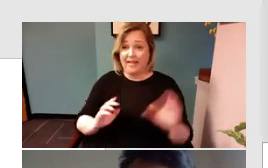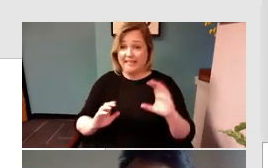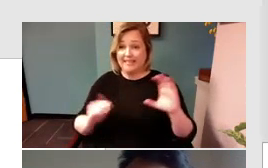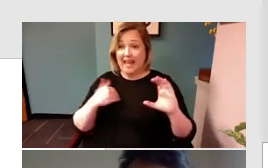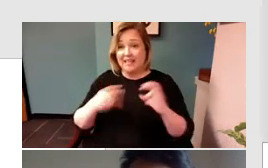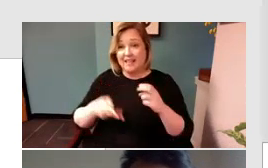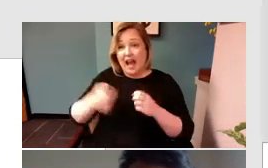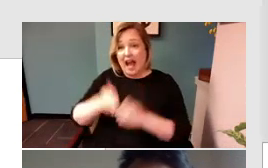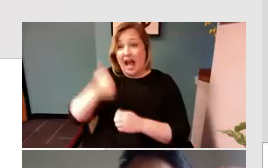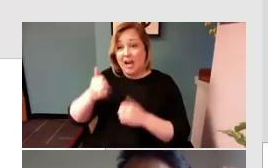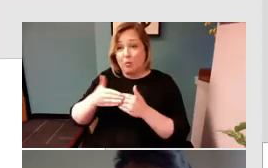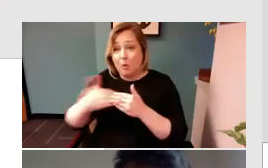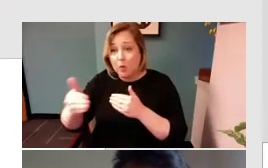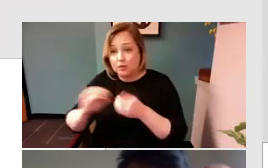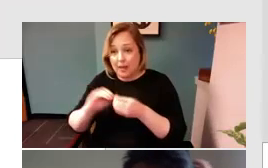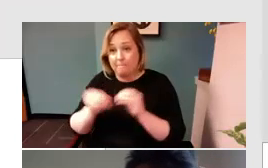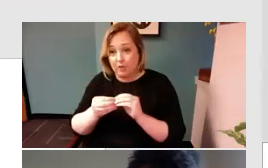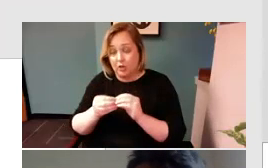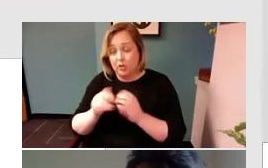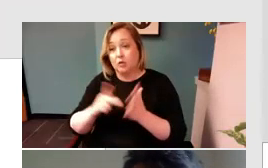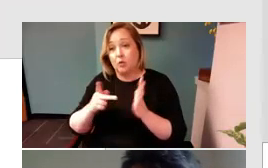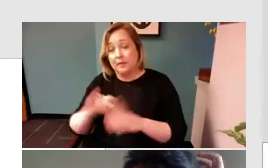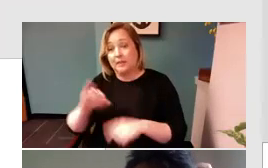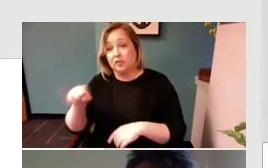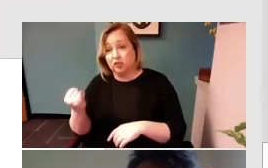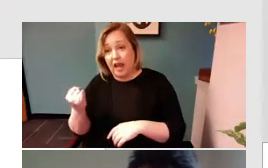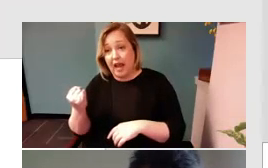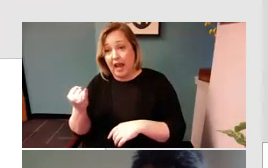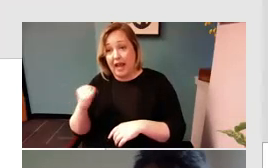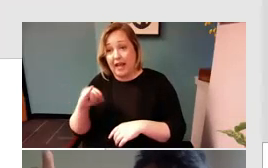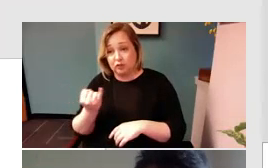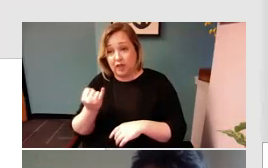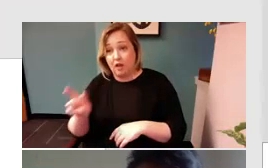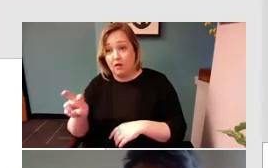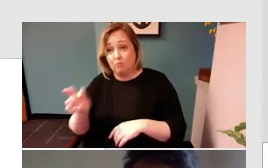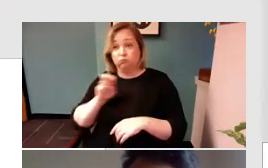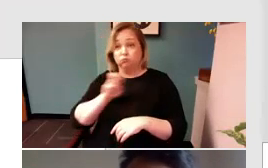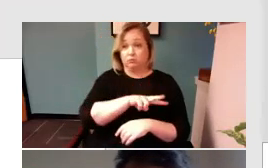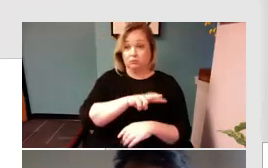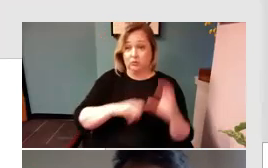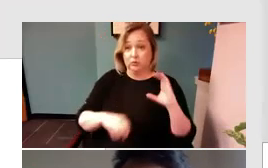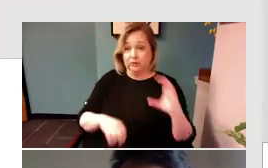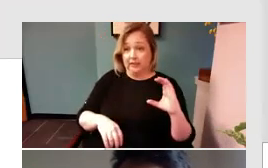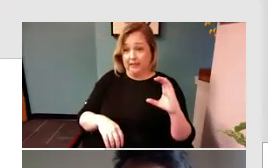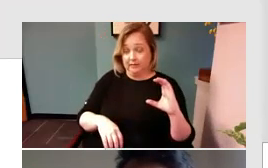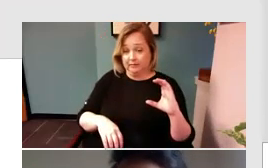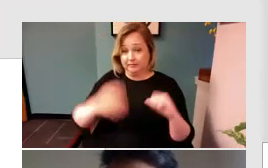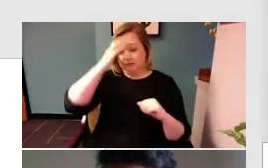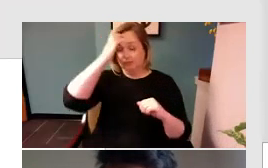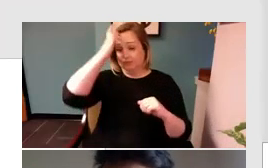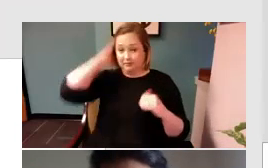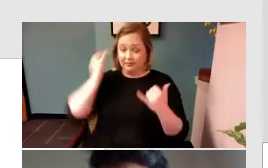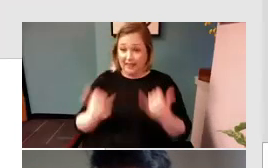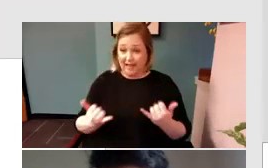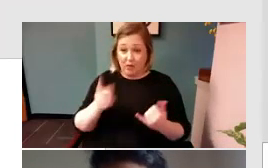explored J, or we reached J from C. And that is why we consider C to be a parent. And now we see that there is a back edge